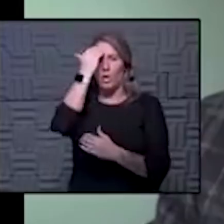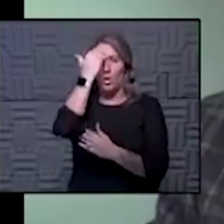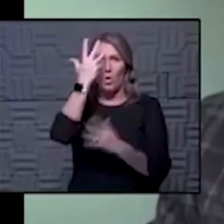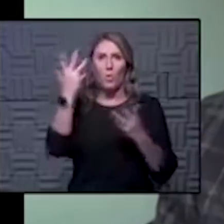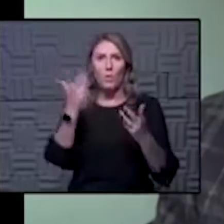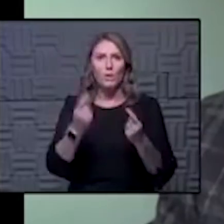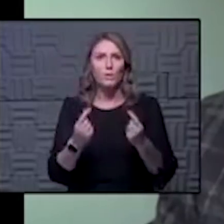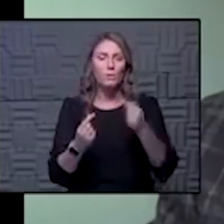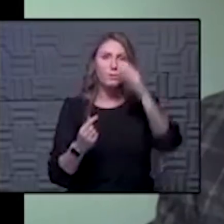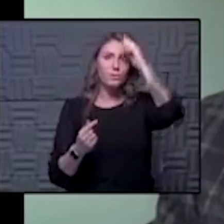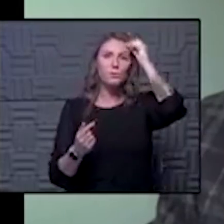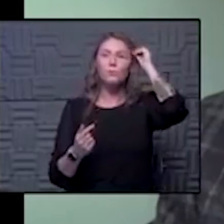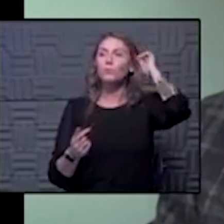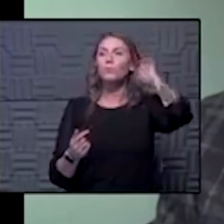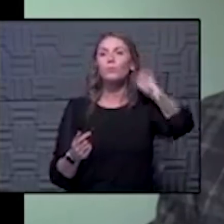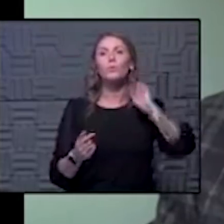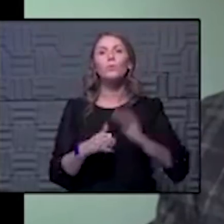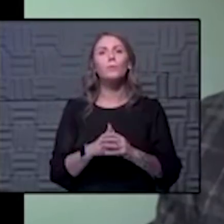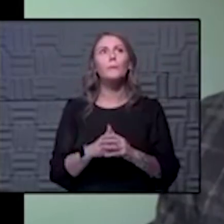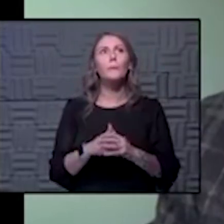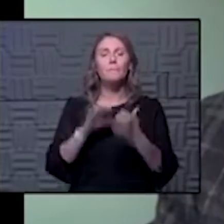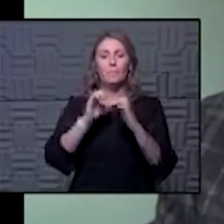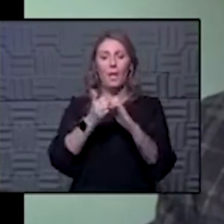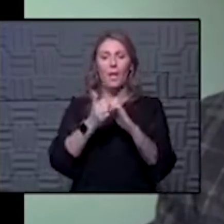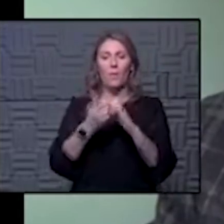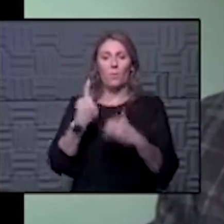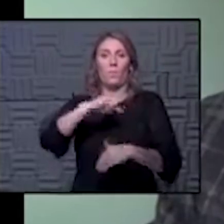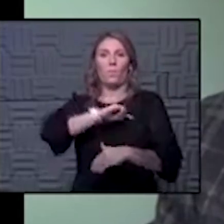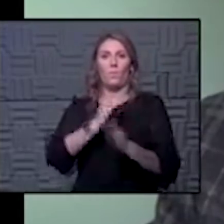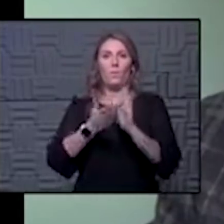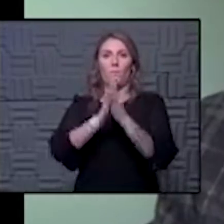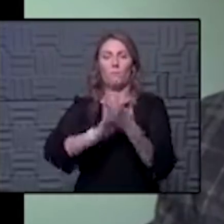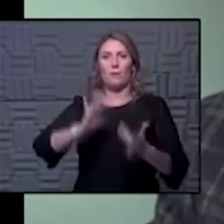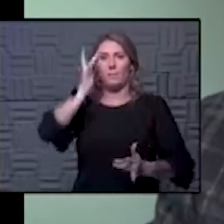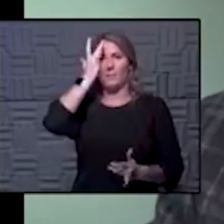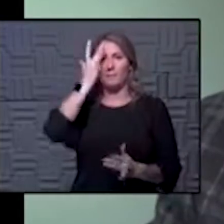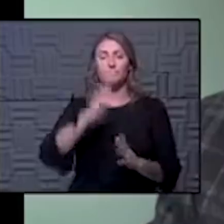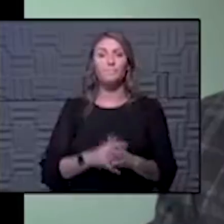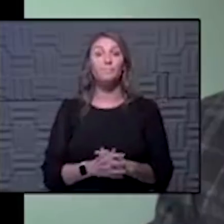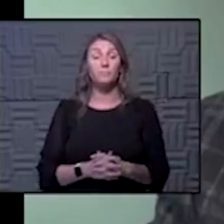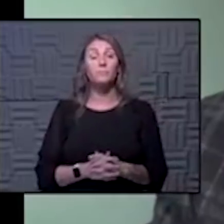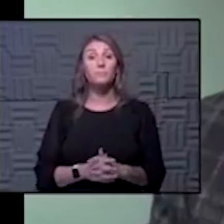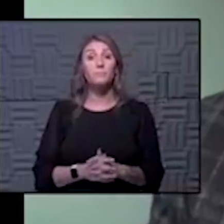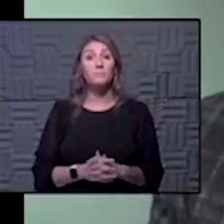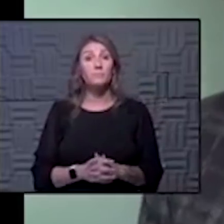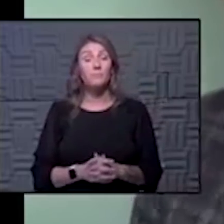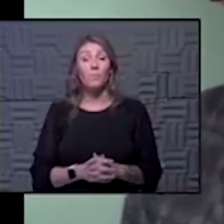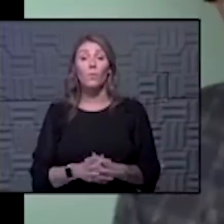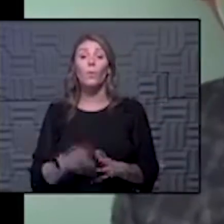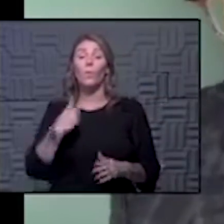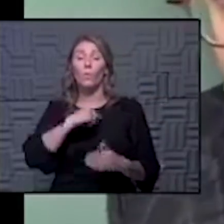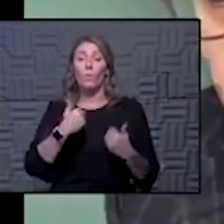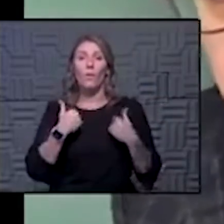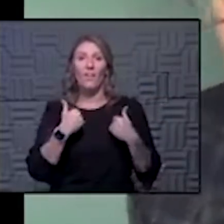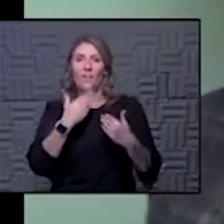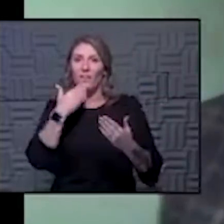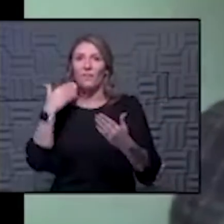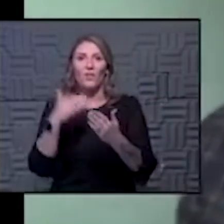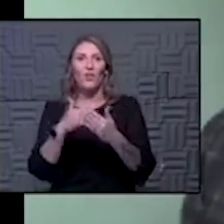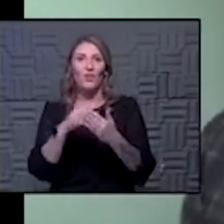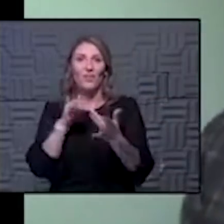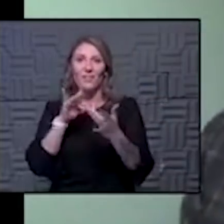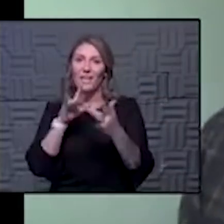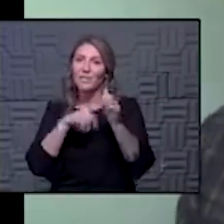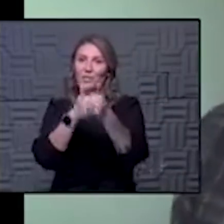doing, how are we getting sick? Yeah, we do good contact tracing, so we know it's not coming from inside